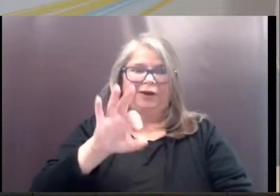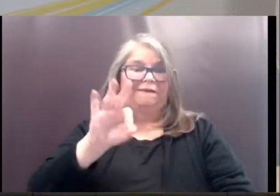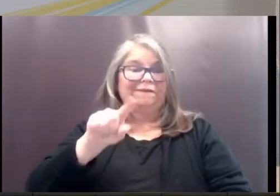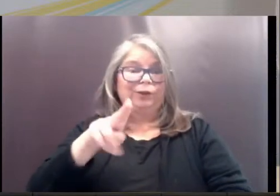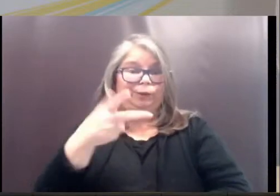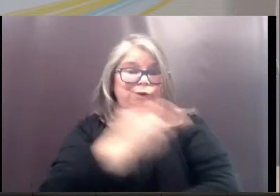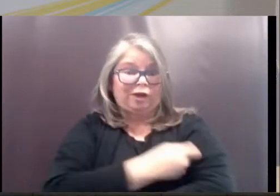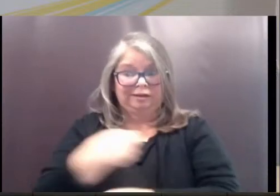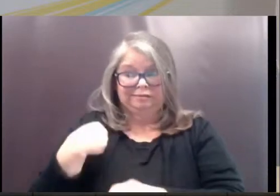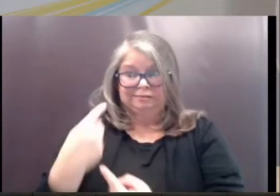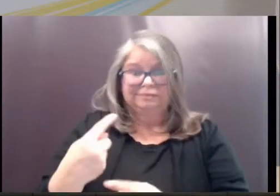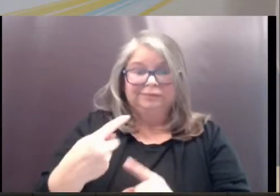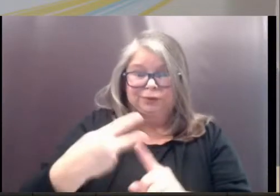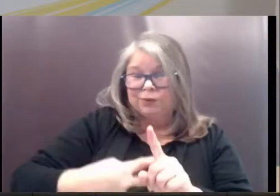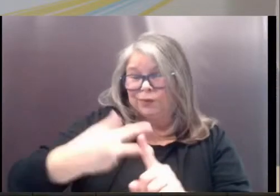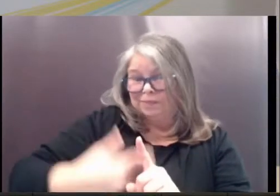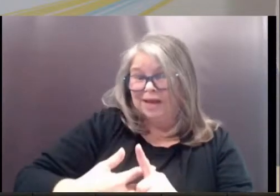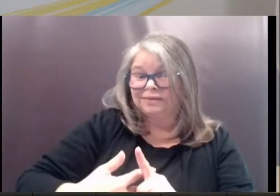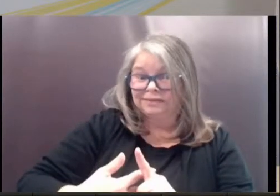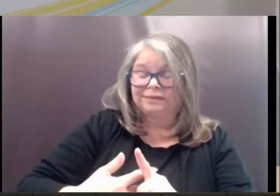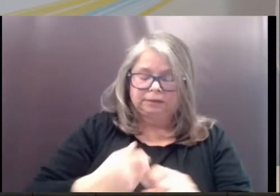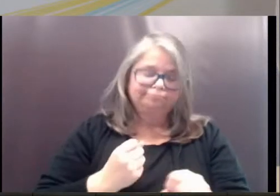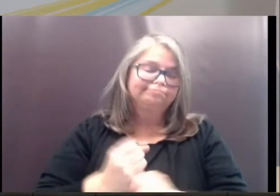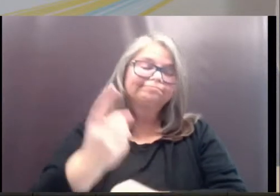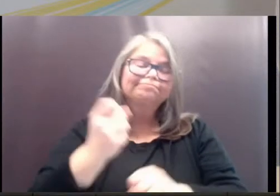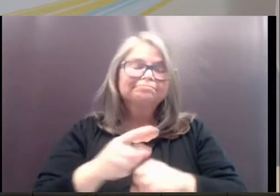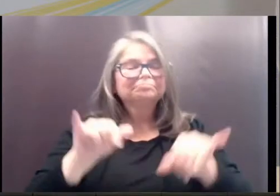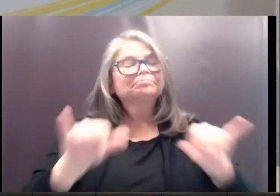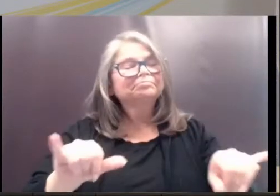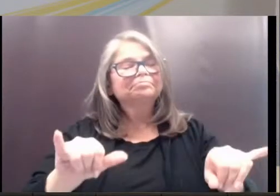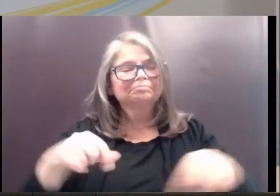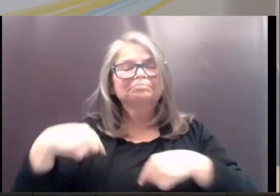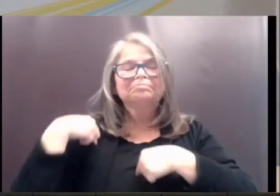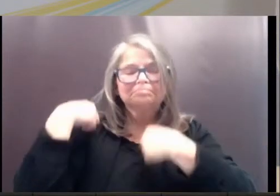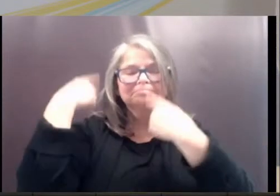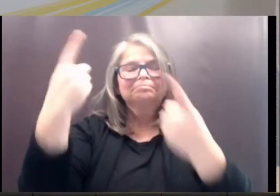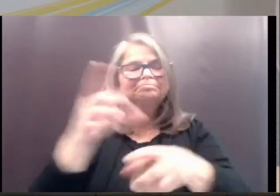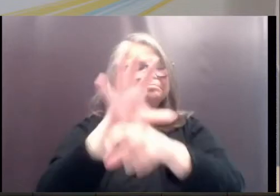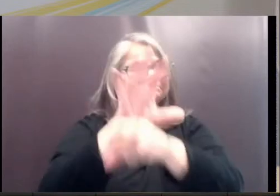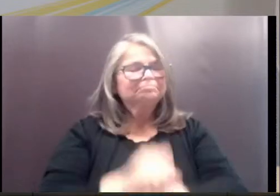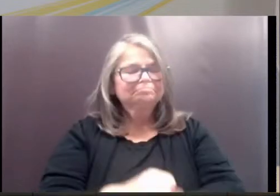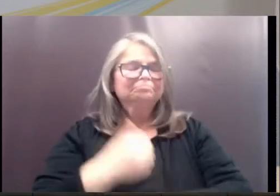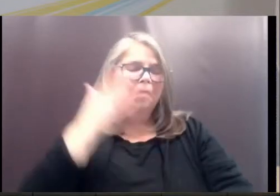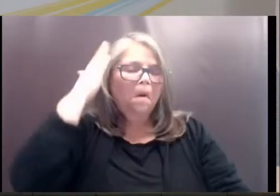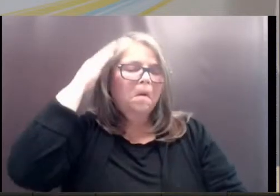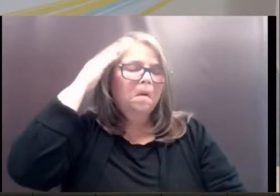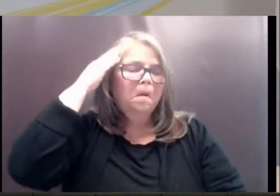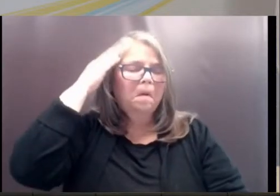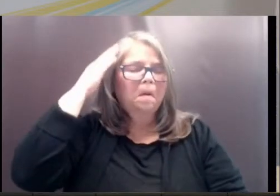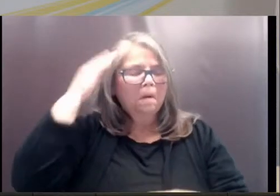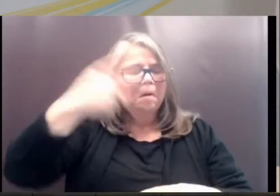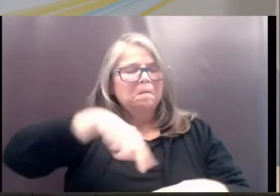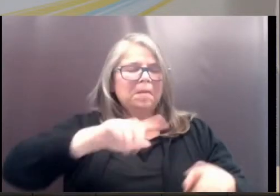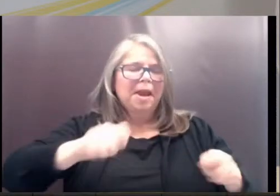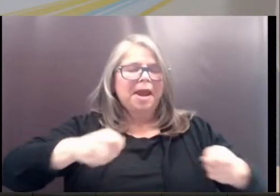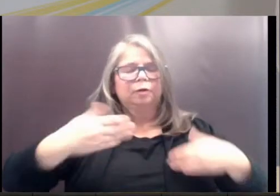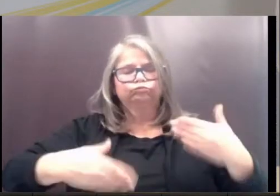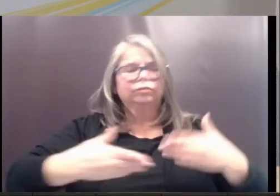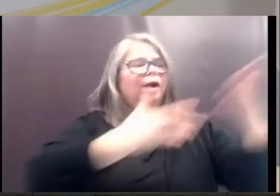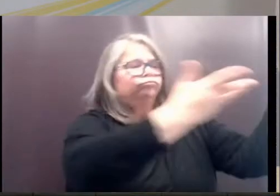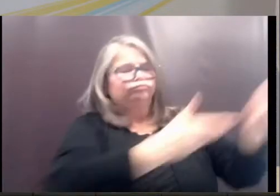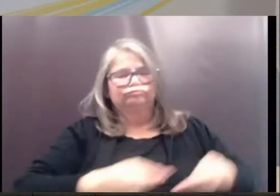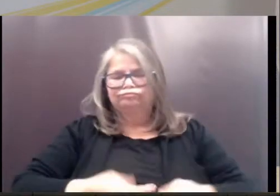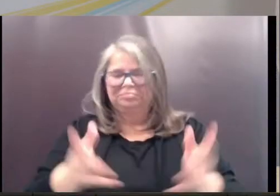and we do that every year. So we know we can get vaccine into people